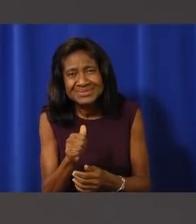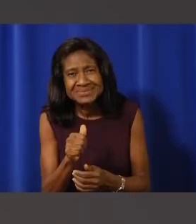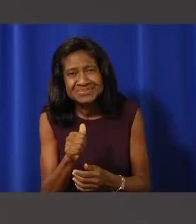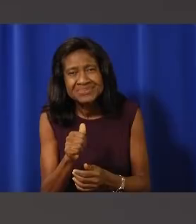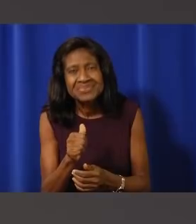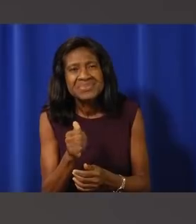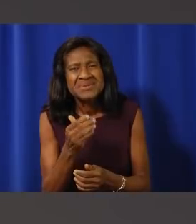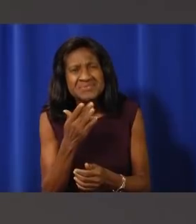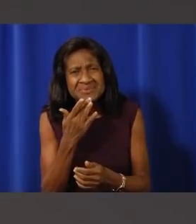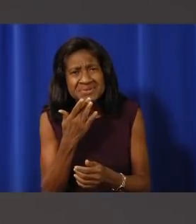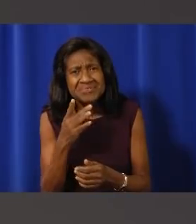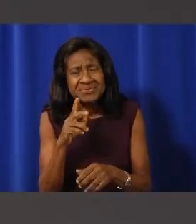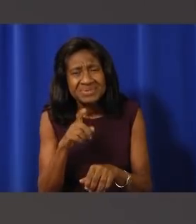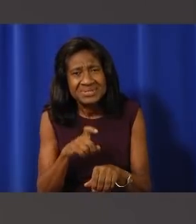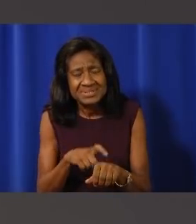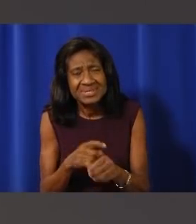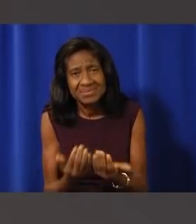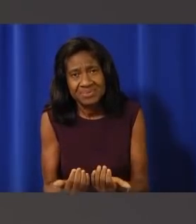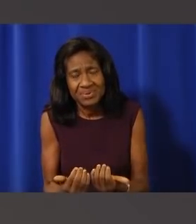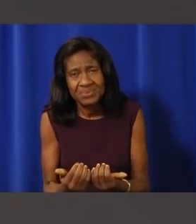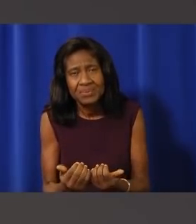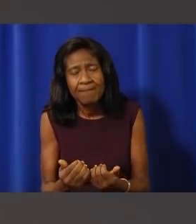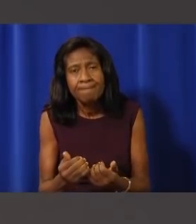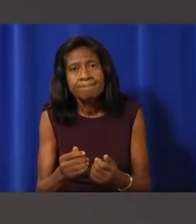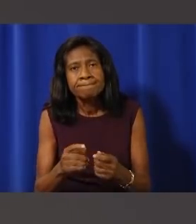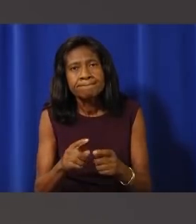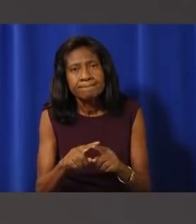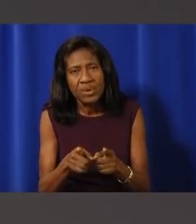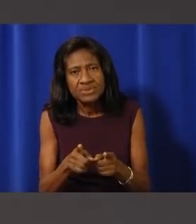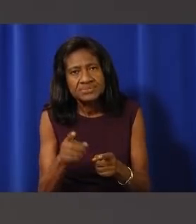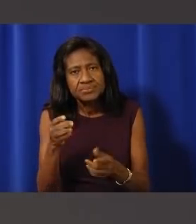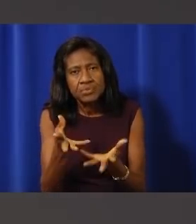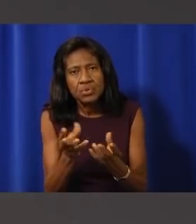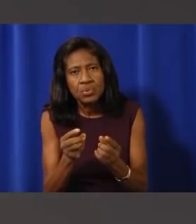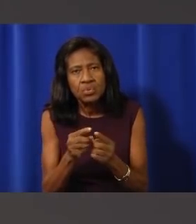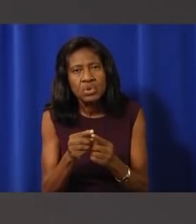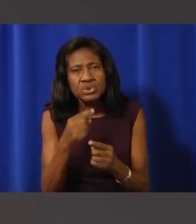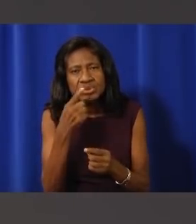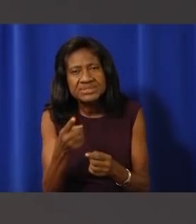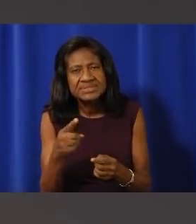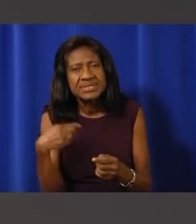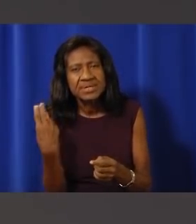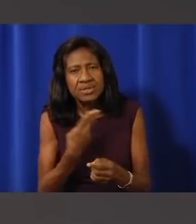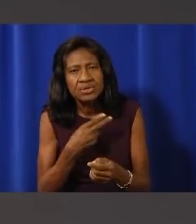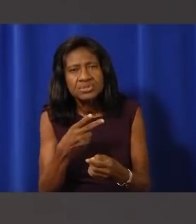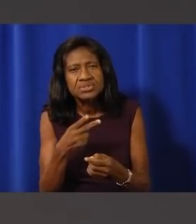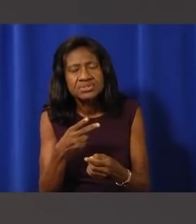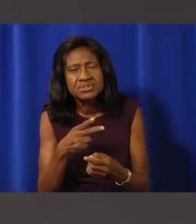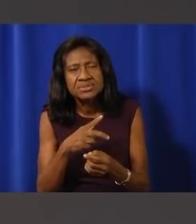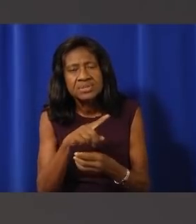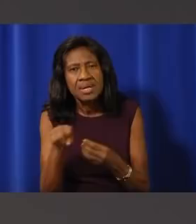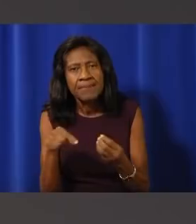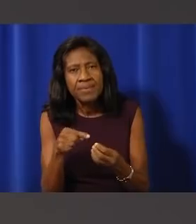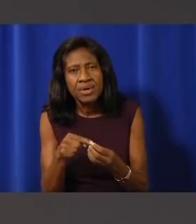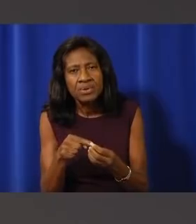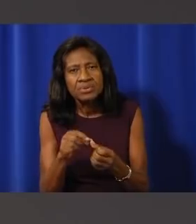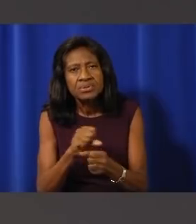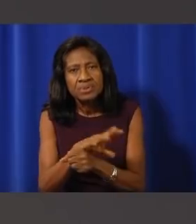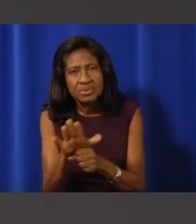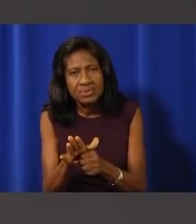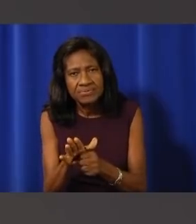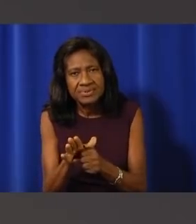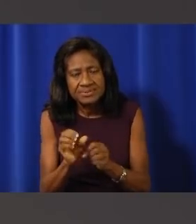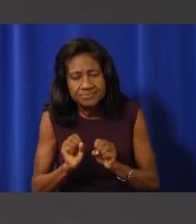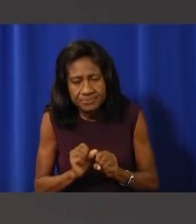favorable circumstances as we would all like. I just wanted to give you a recap on the COVID